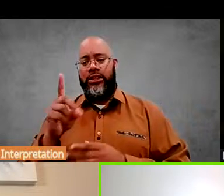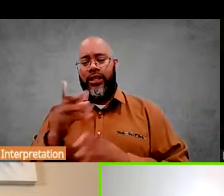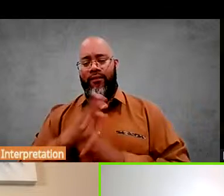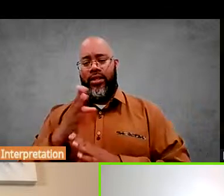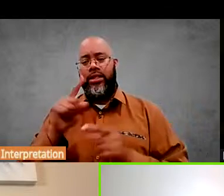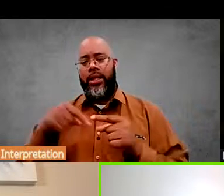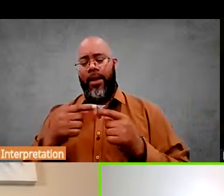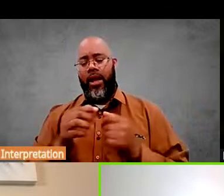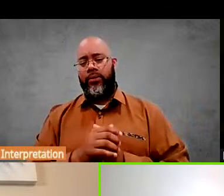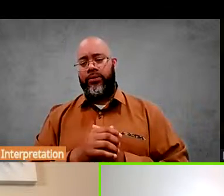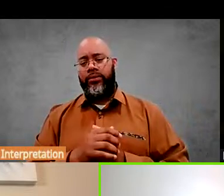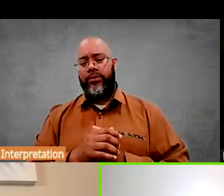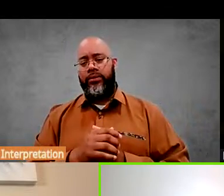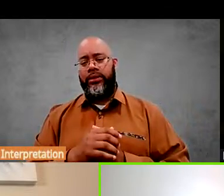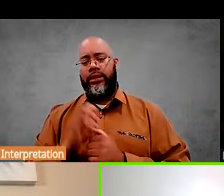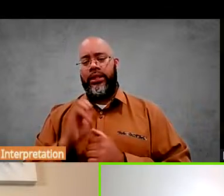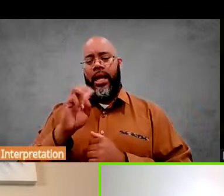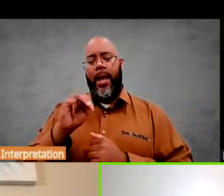about empathetic